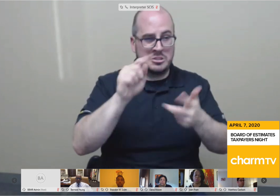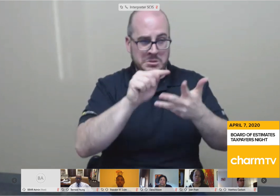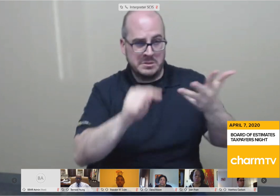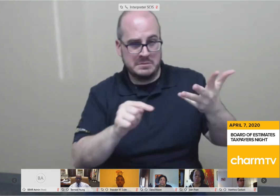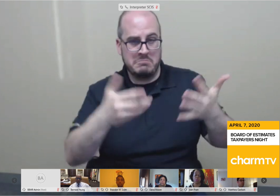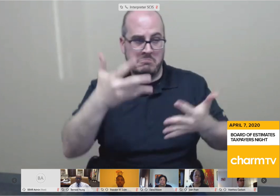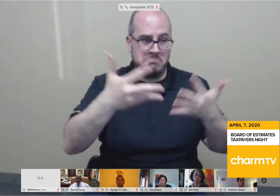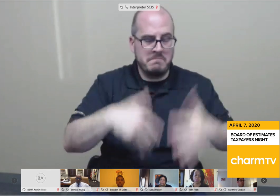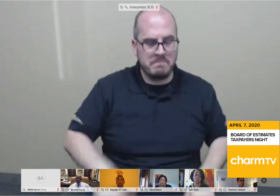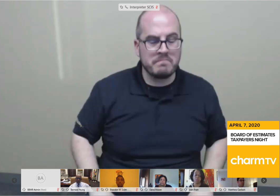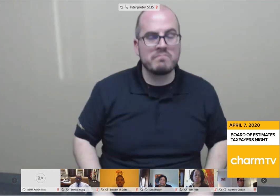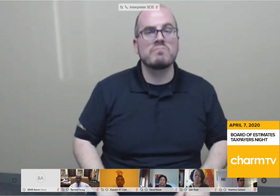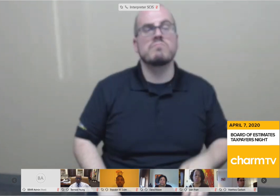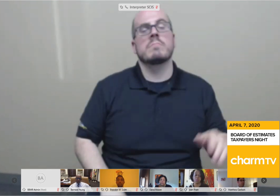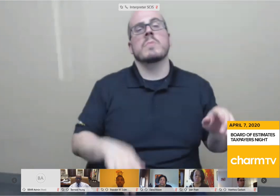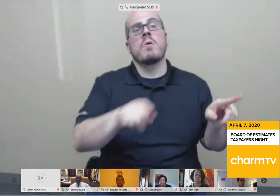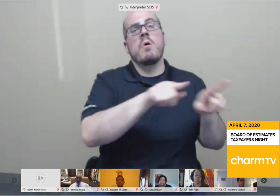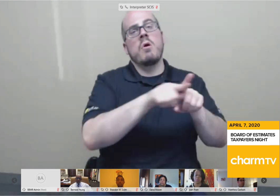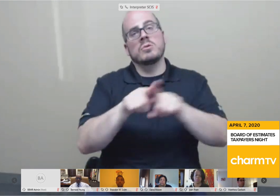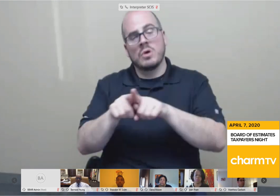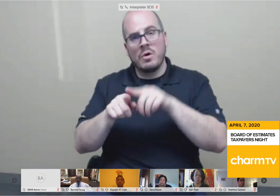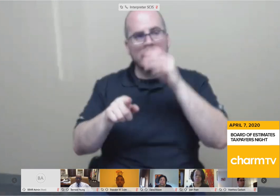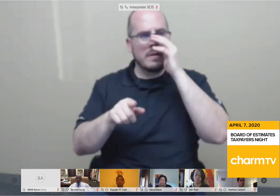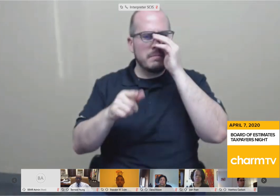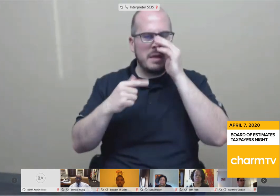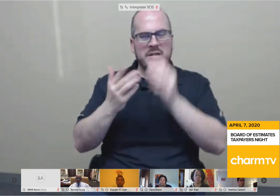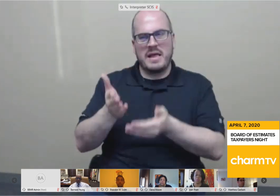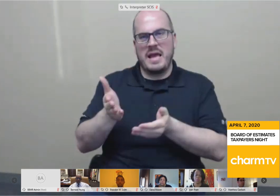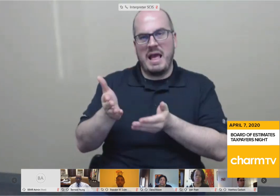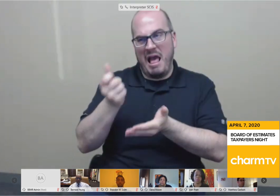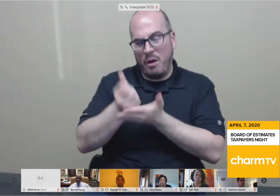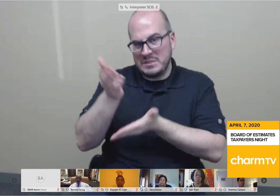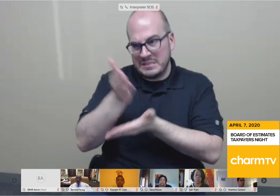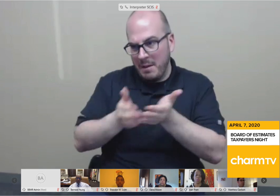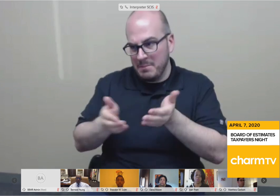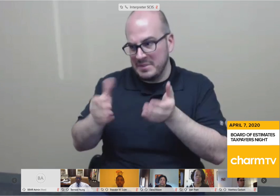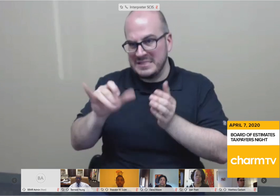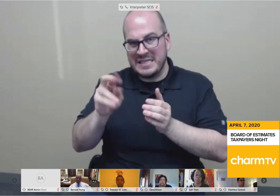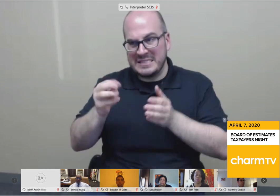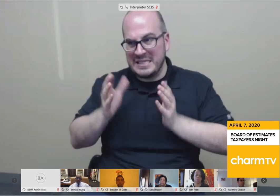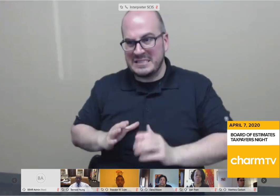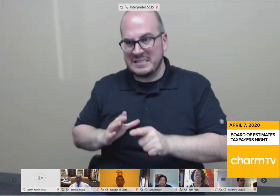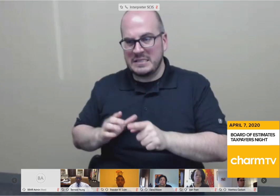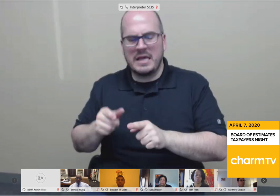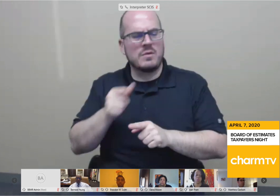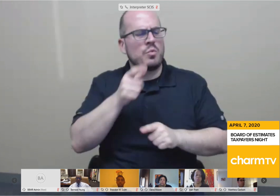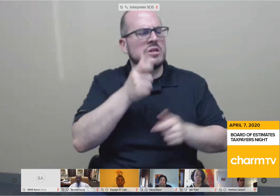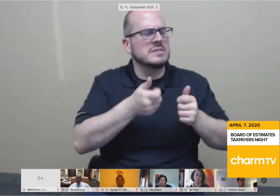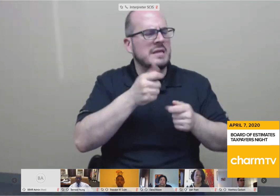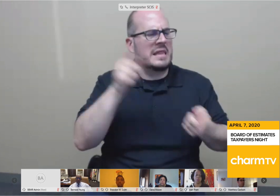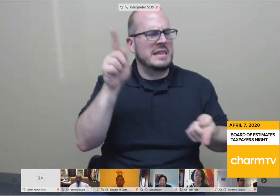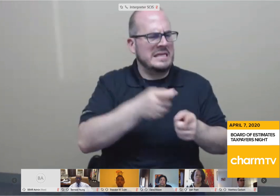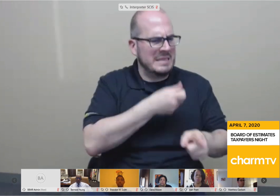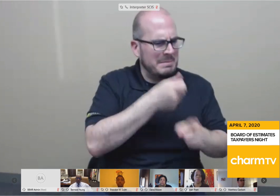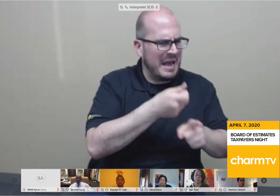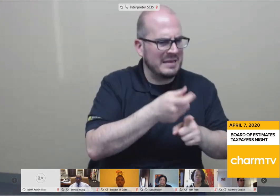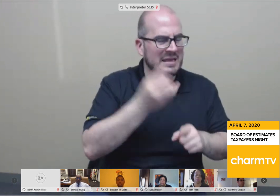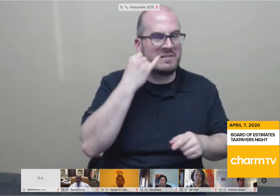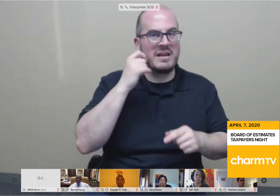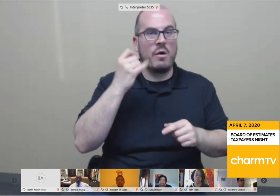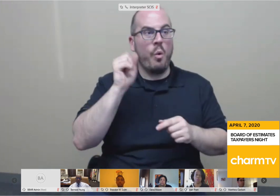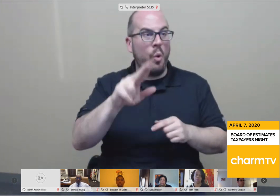know, even if they are, you know, serve some citizens in some way, which ones do we think have the least impact, and which ones could we scale back if we had